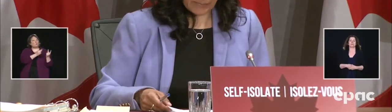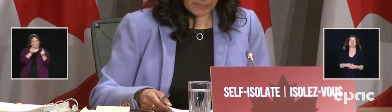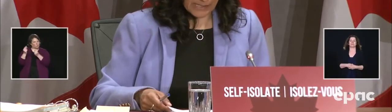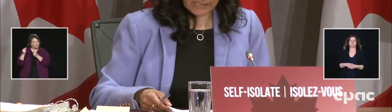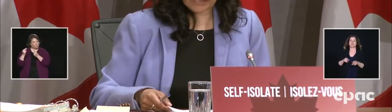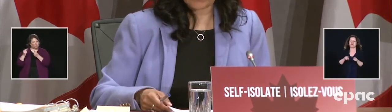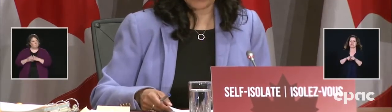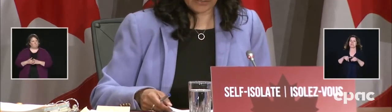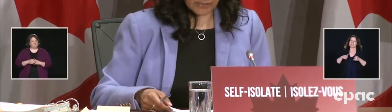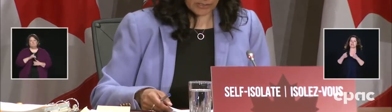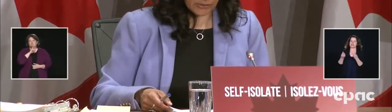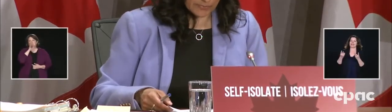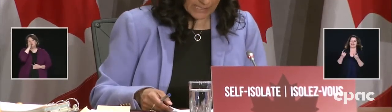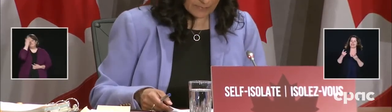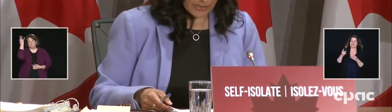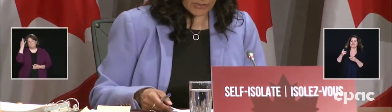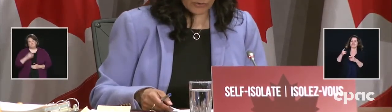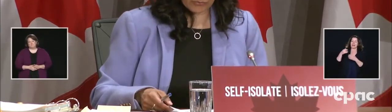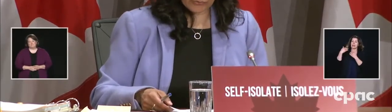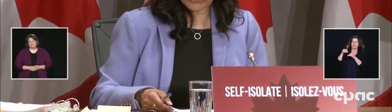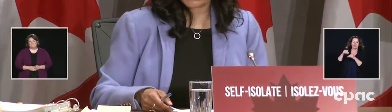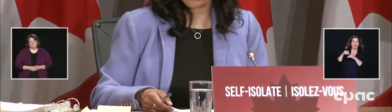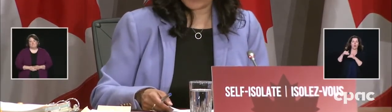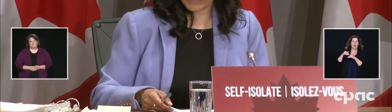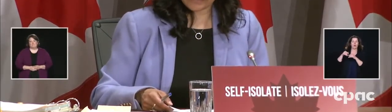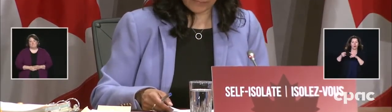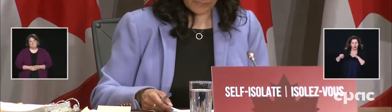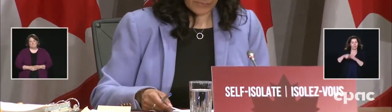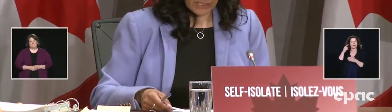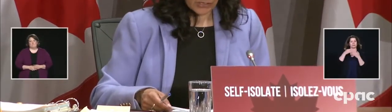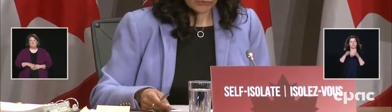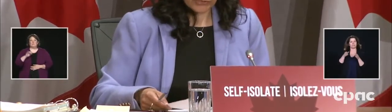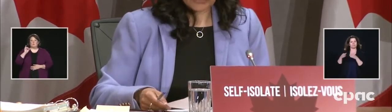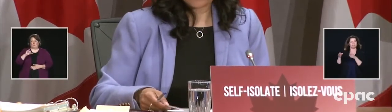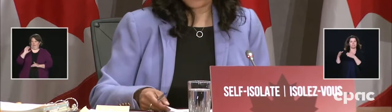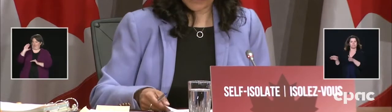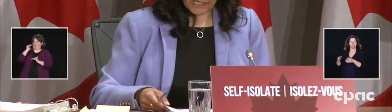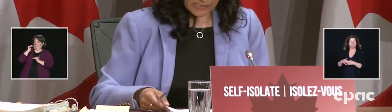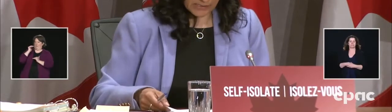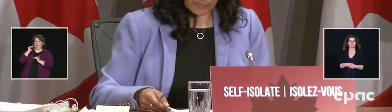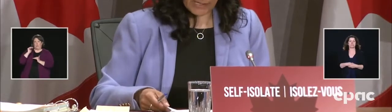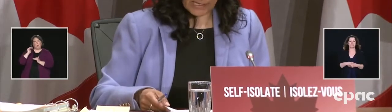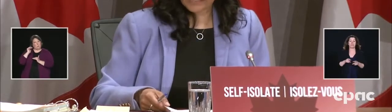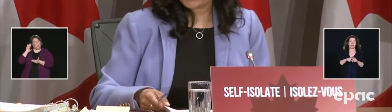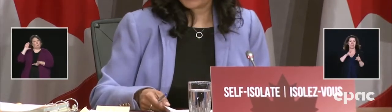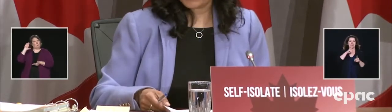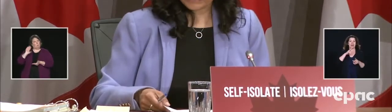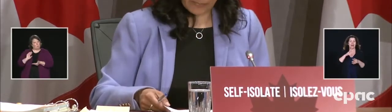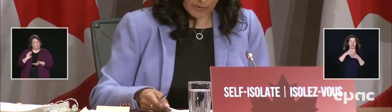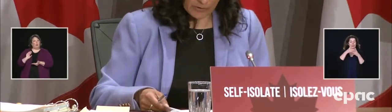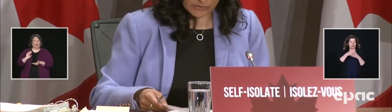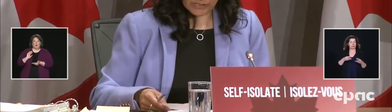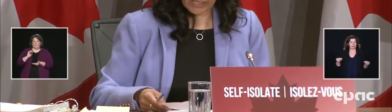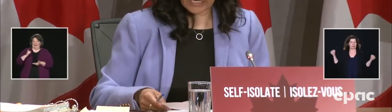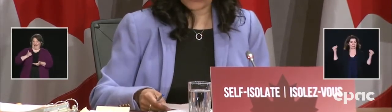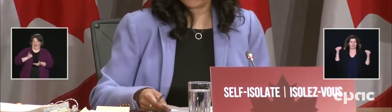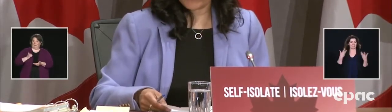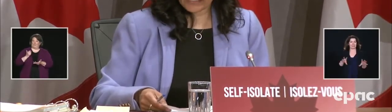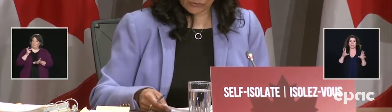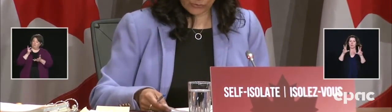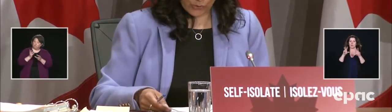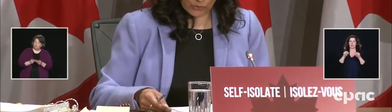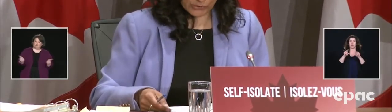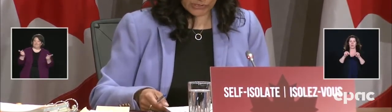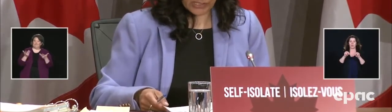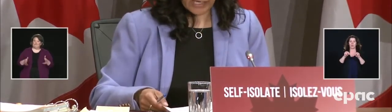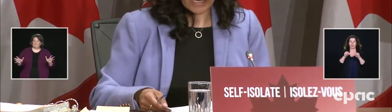Canada n'est pas encore complètement au bout de ses peines. Nous devons être prêts à répondre à une